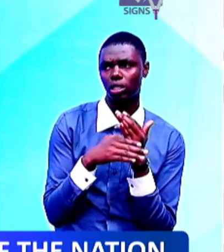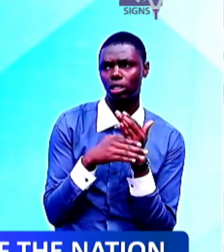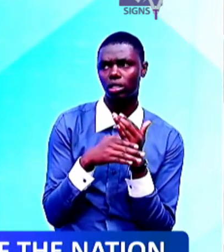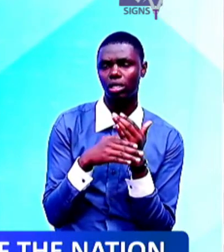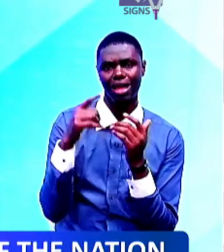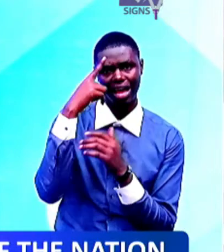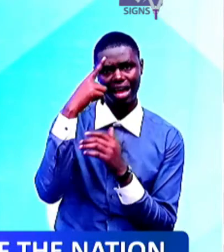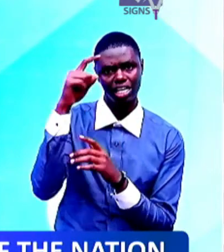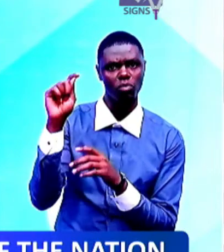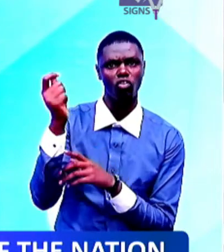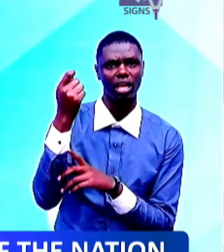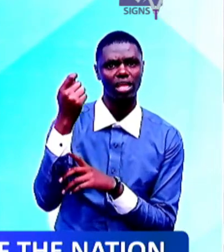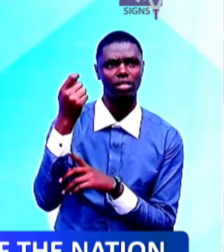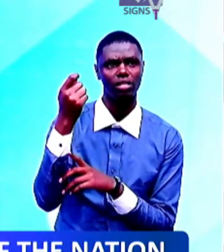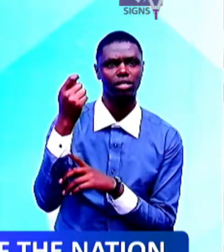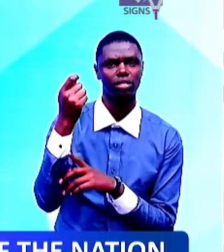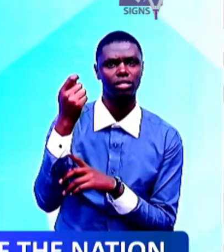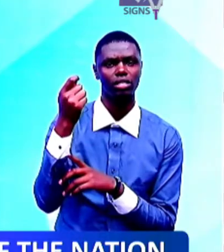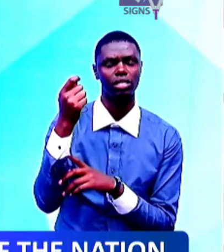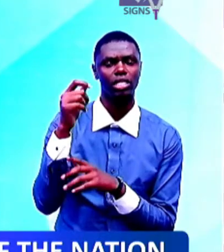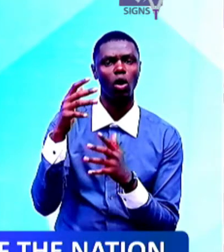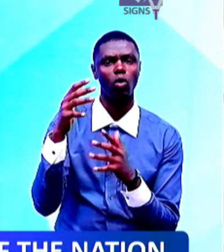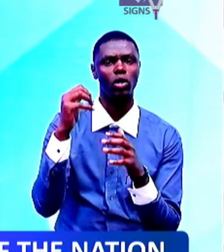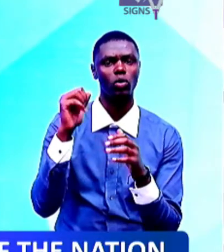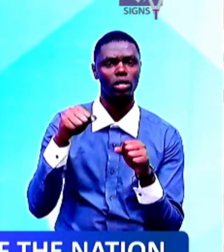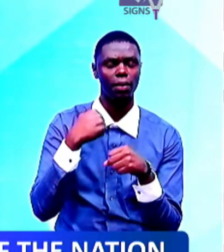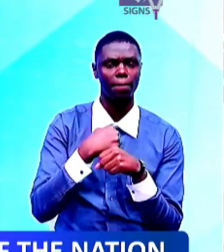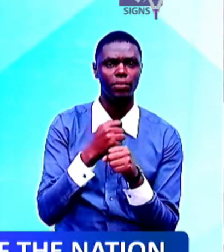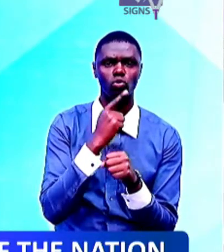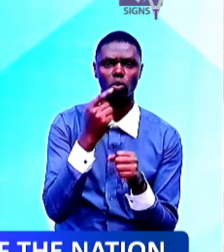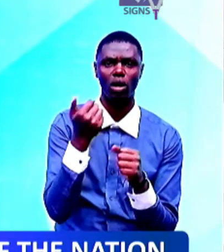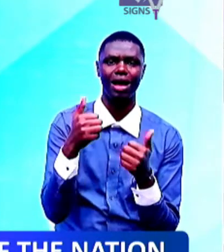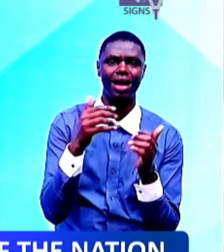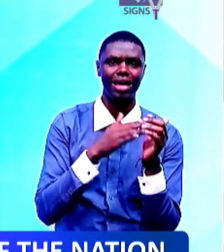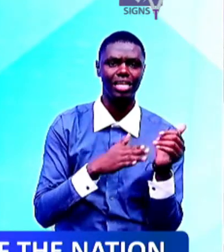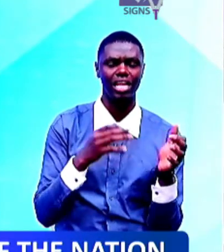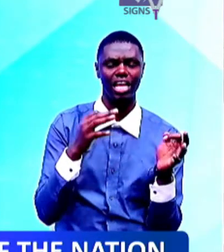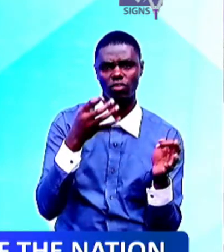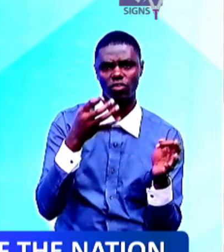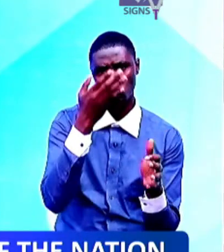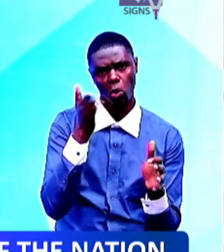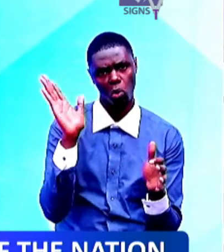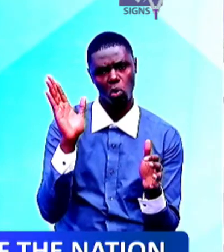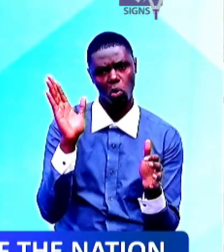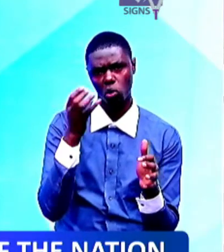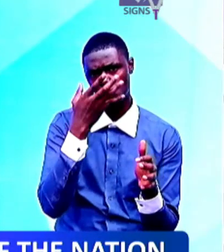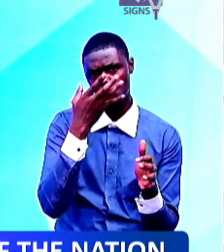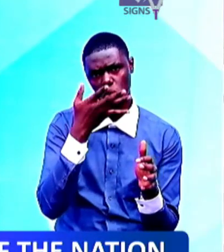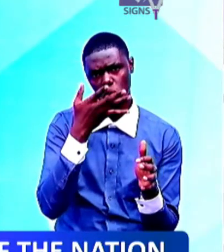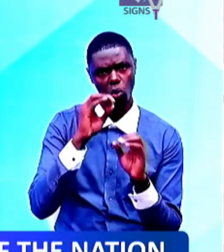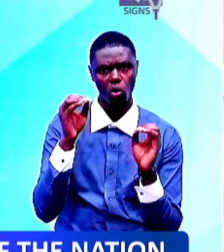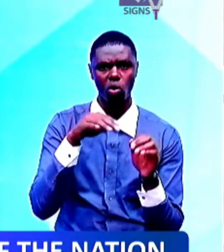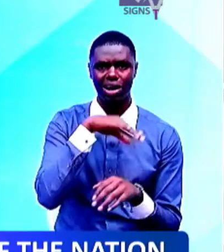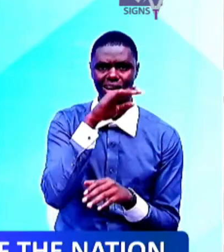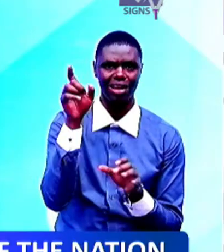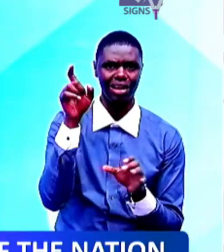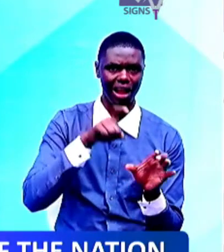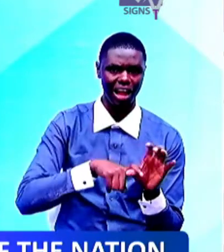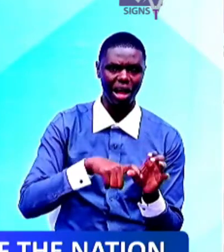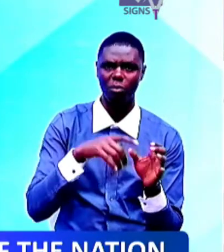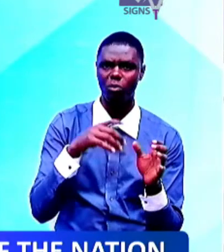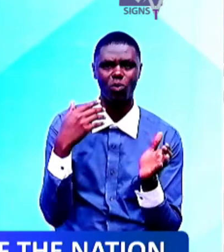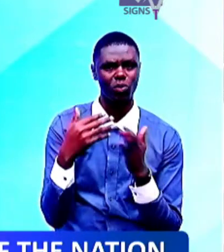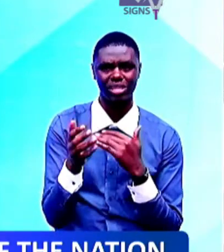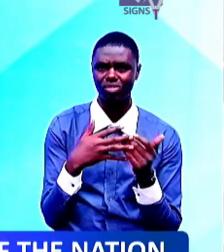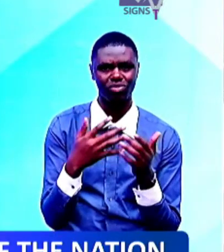dream for Kenya? And how can we make sure that any leader, if Ruto goes, if he does not go, if Raila comes, if he does not